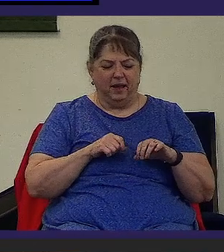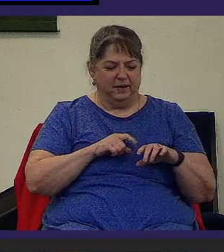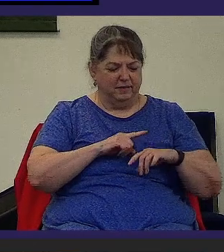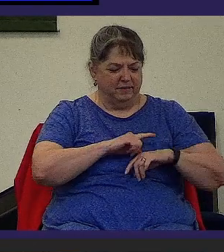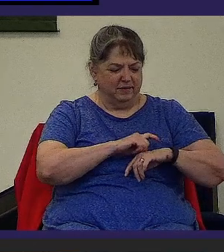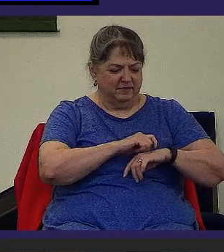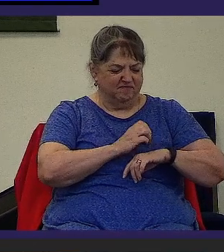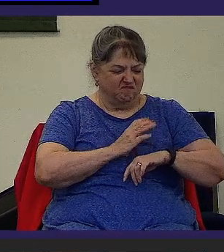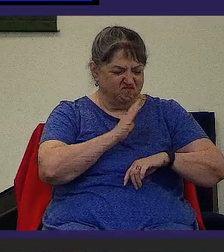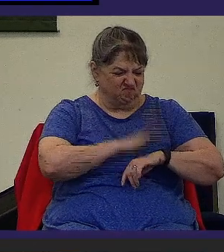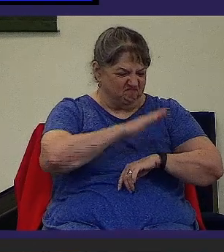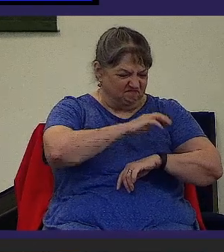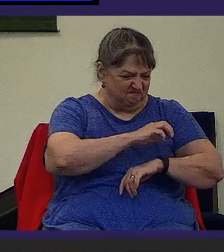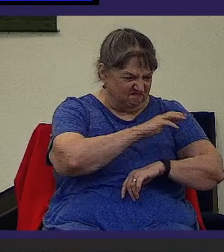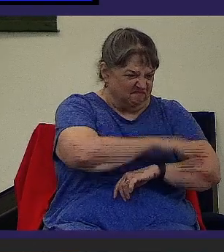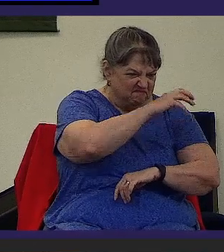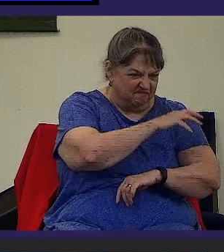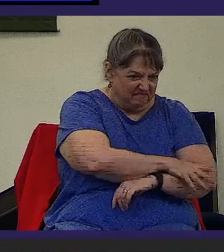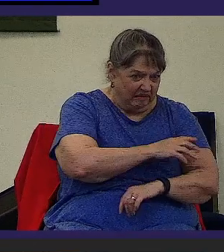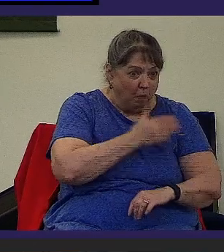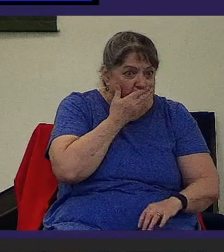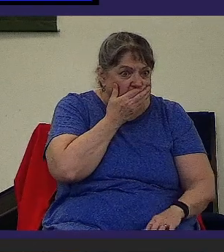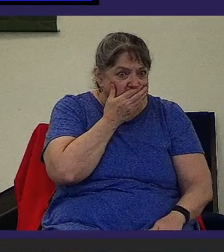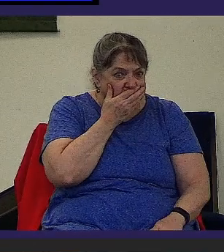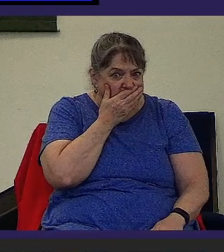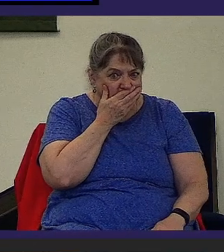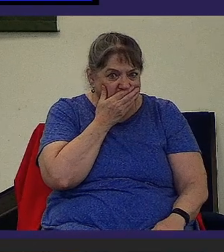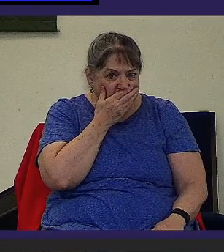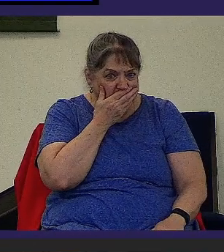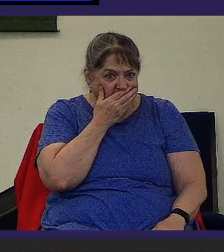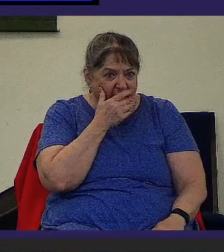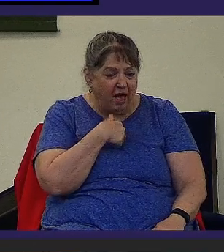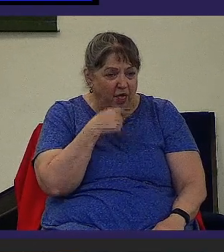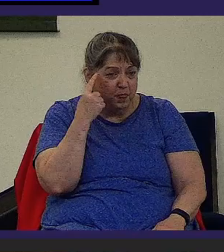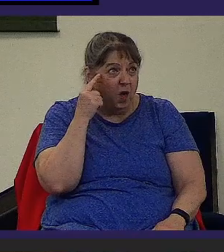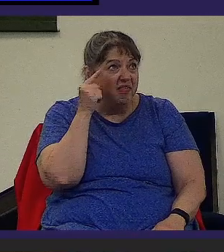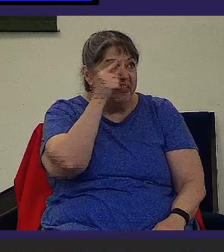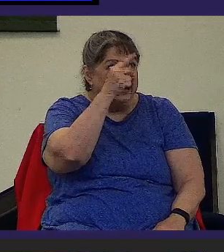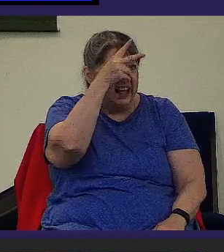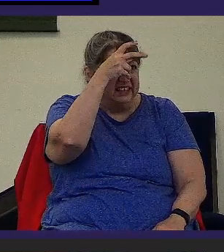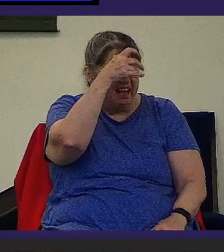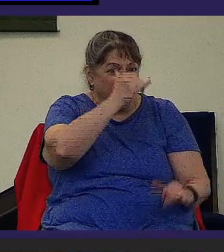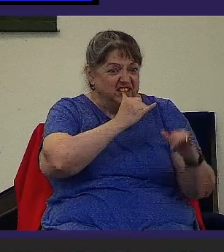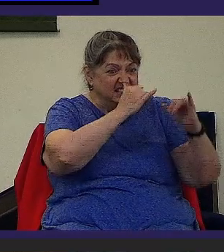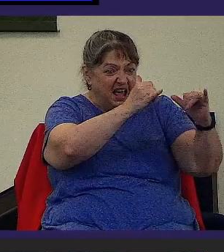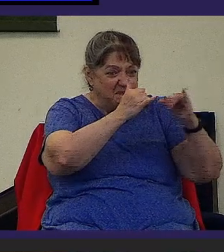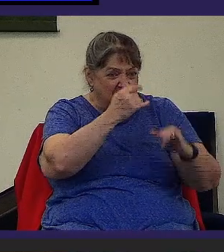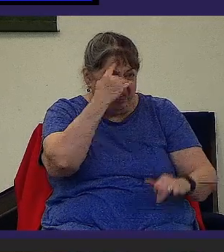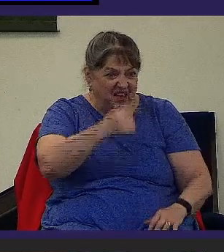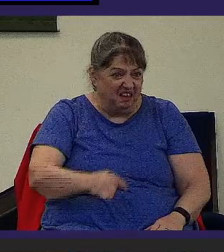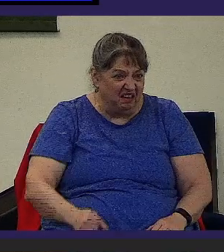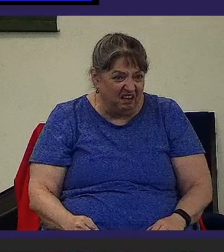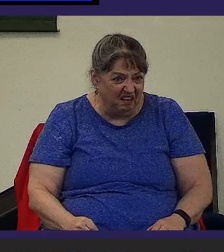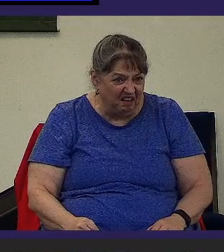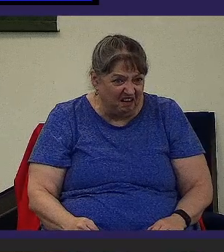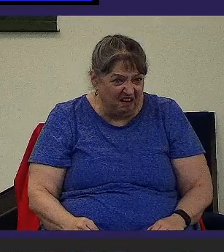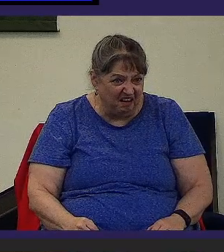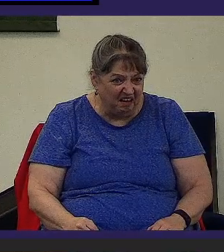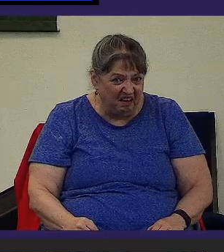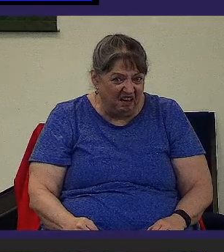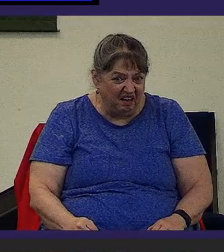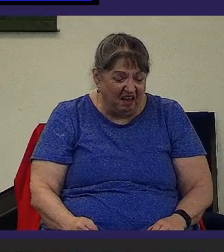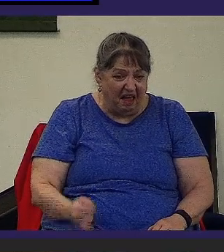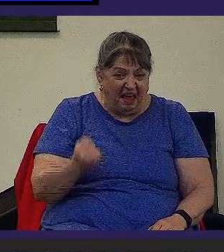then a thought followed that it says this is how the enemy works when you and i have a goal to get